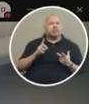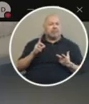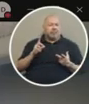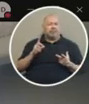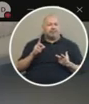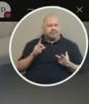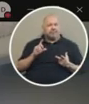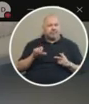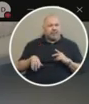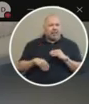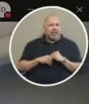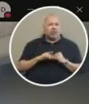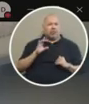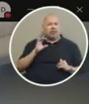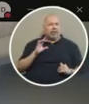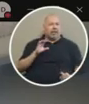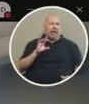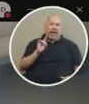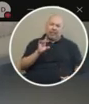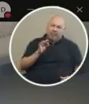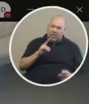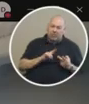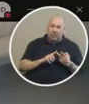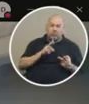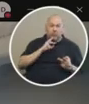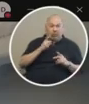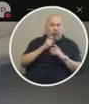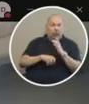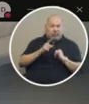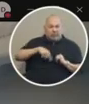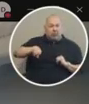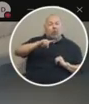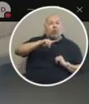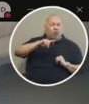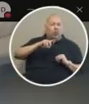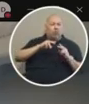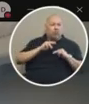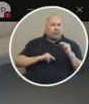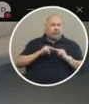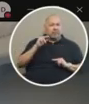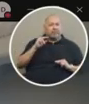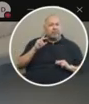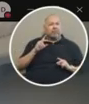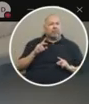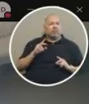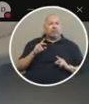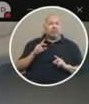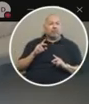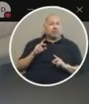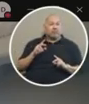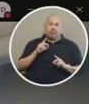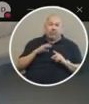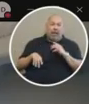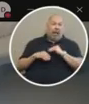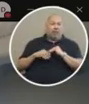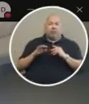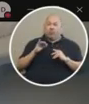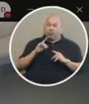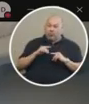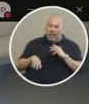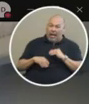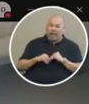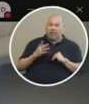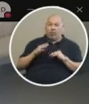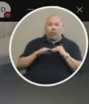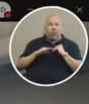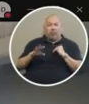out on an additional 8 flat fields. The water costs on these facilities, the Joey Barraza and Vino is adding, I believe, 4